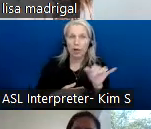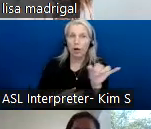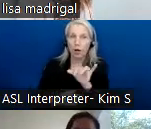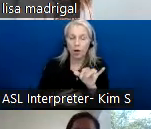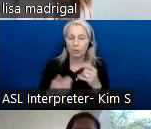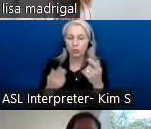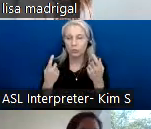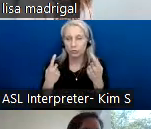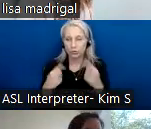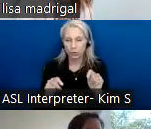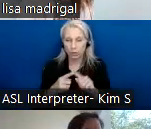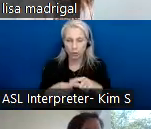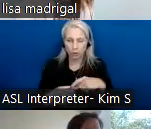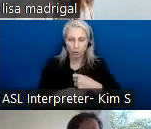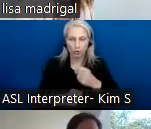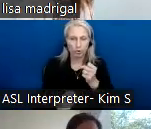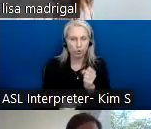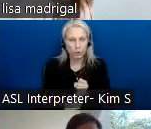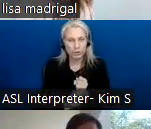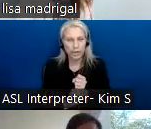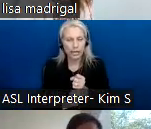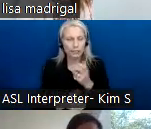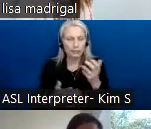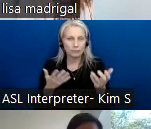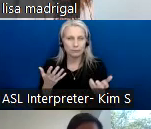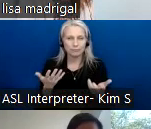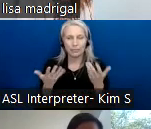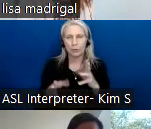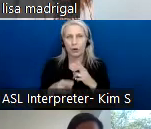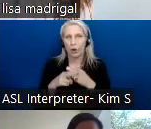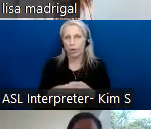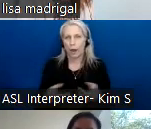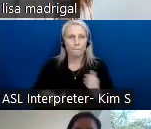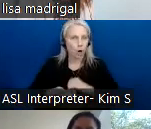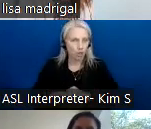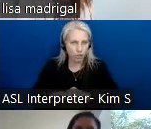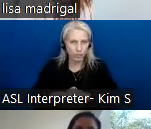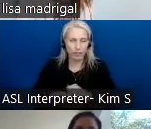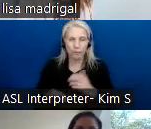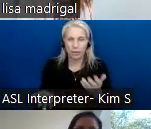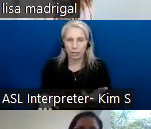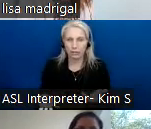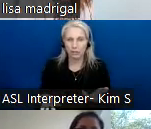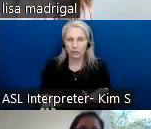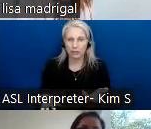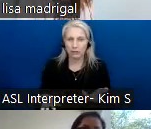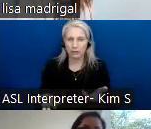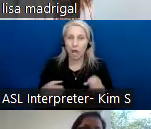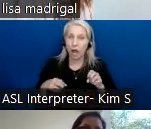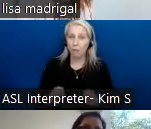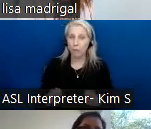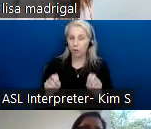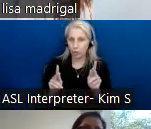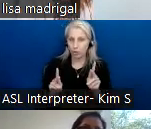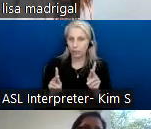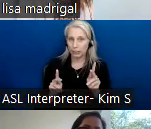trying to create a I don't want to call it a partnership, but an opportunity